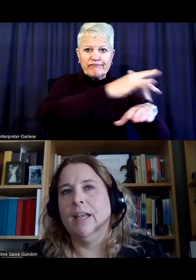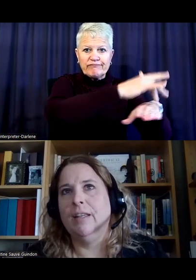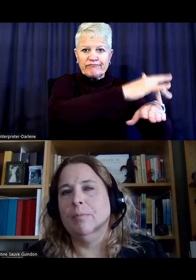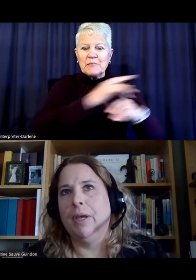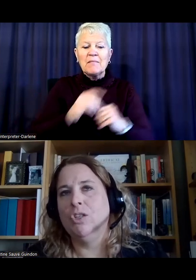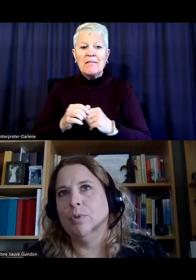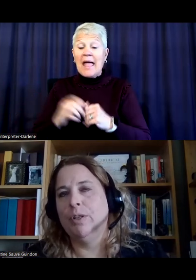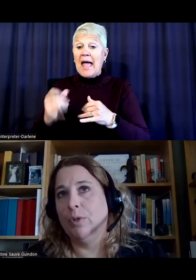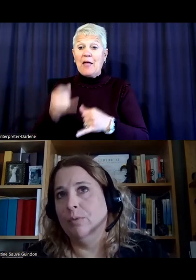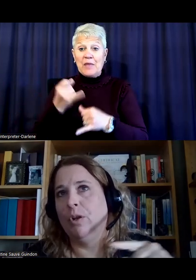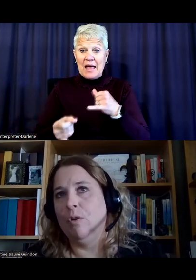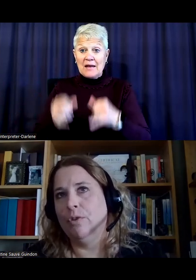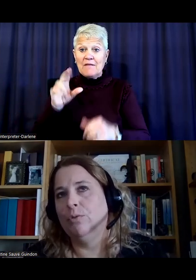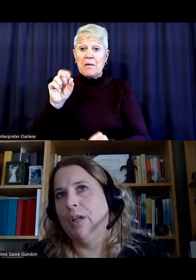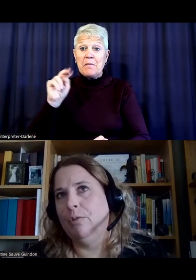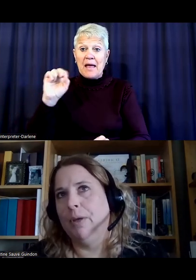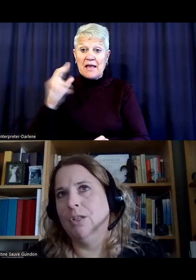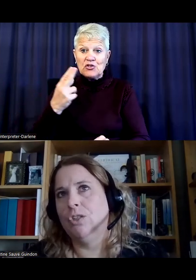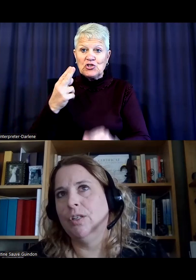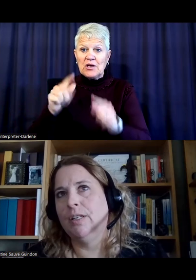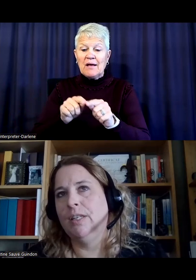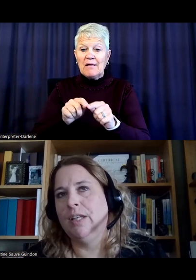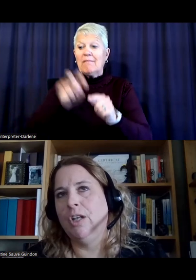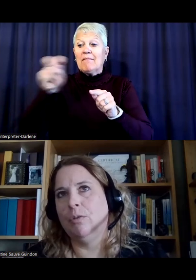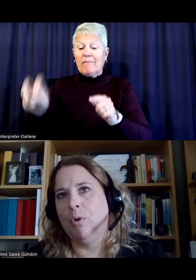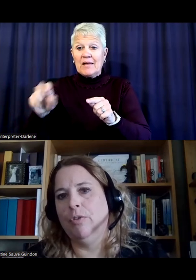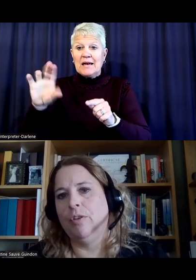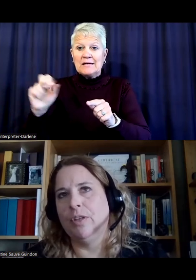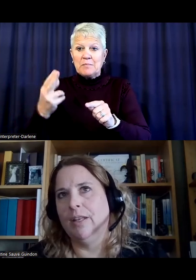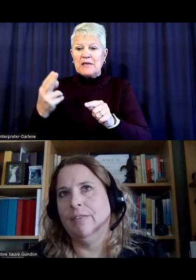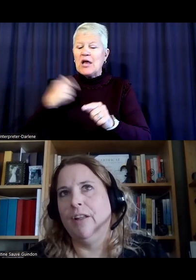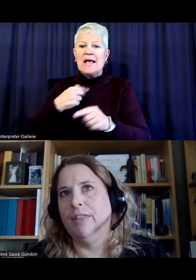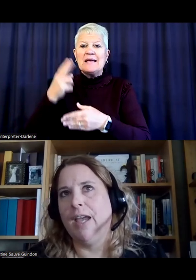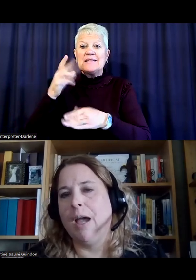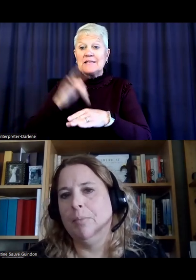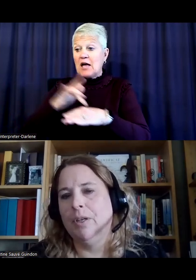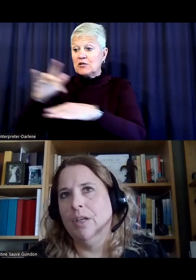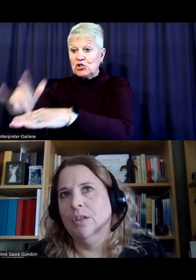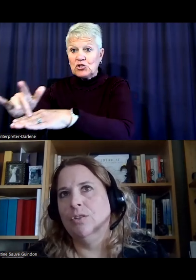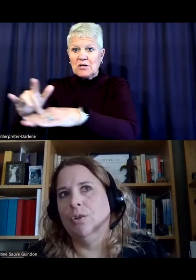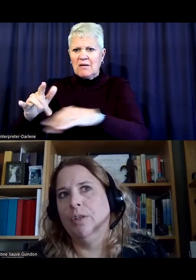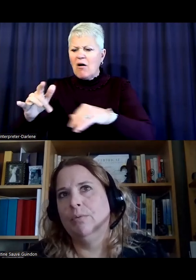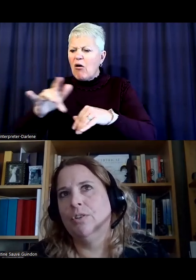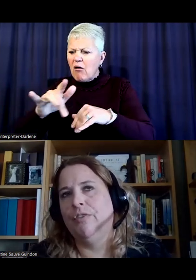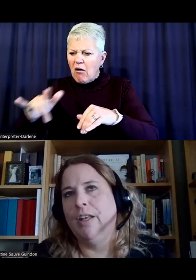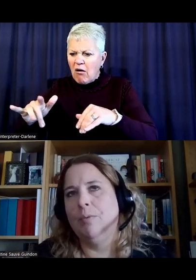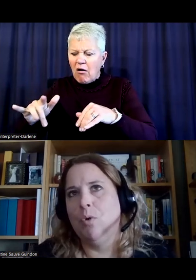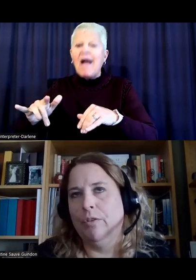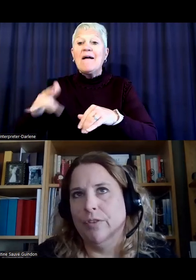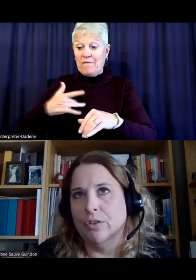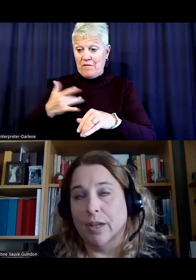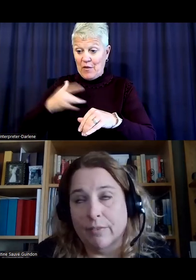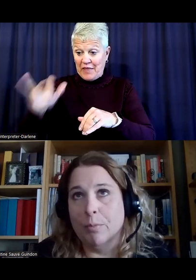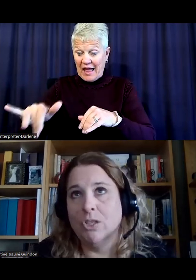At the end of the bench, when he went over to another bench, he touched both and he felt the gap. So he was finding